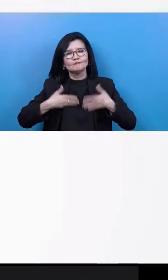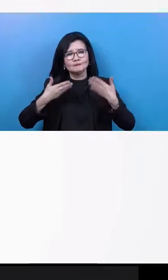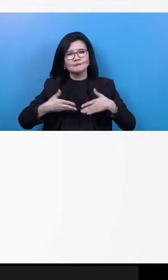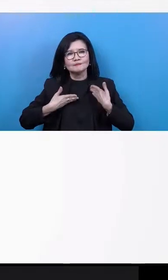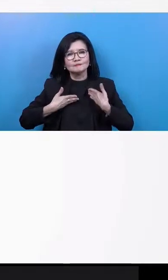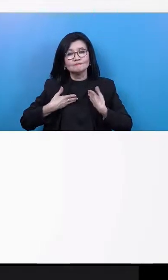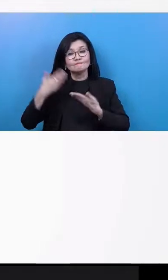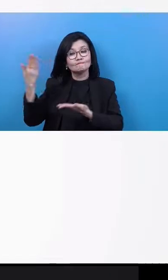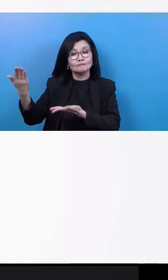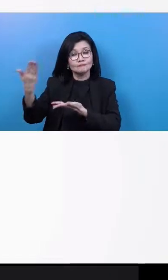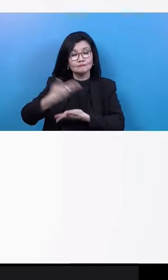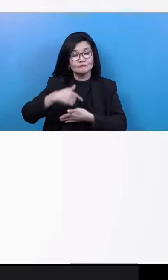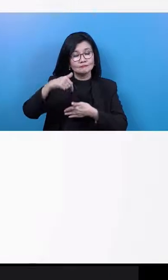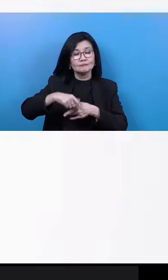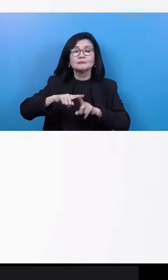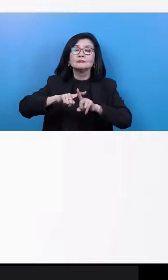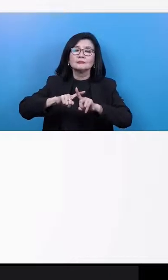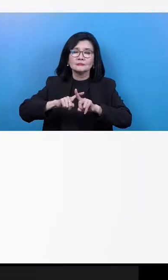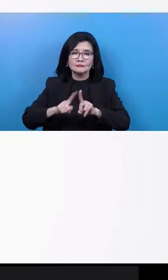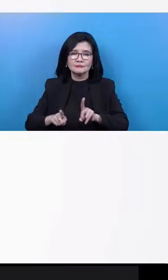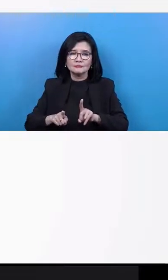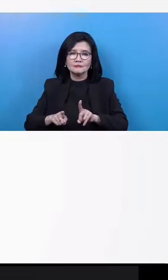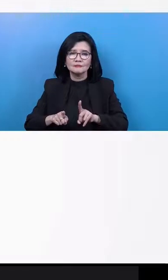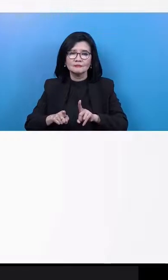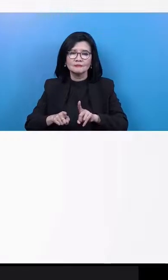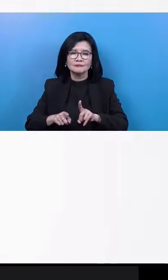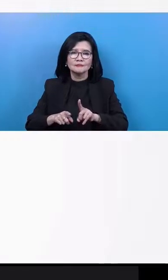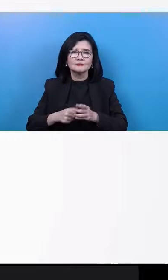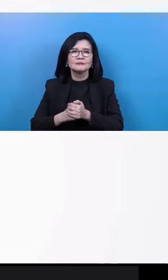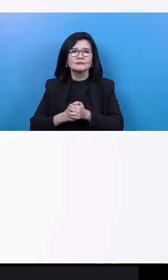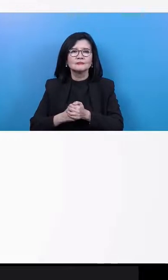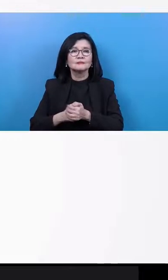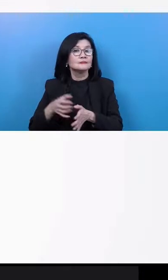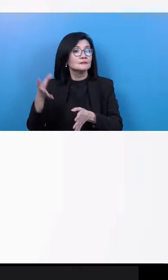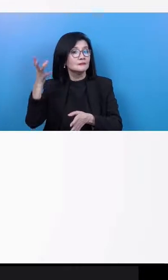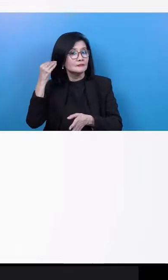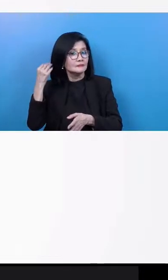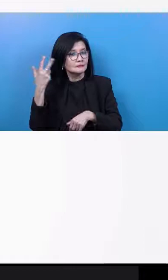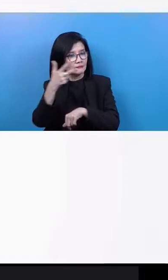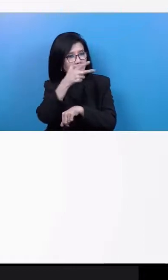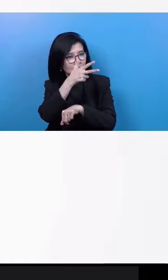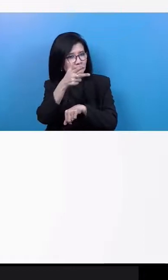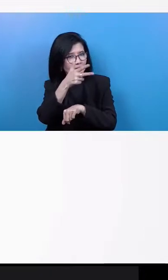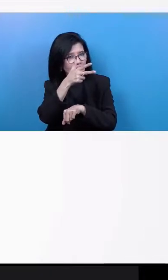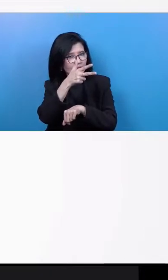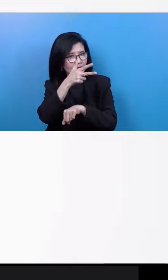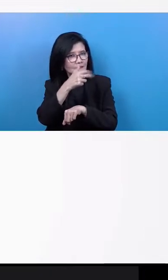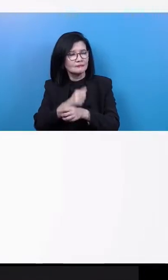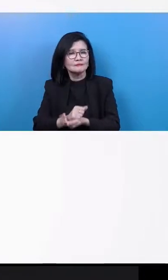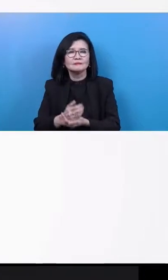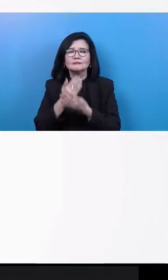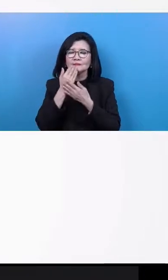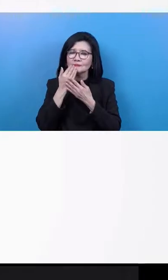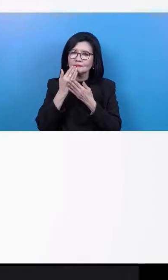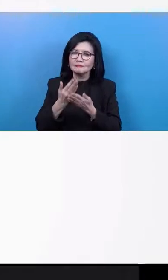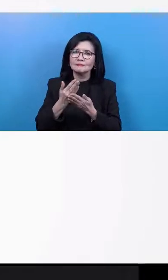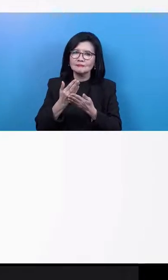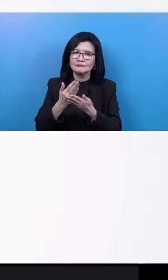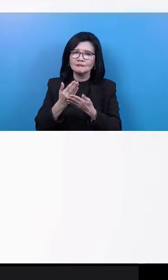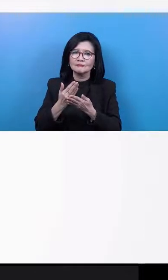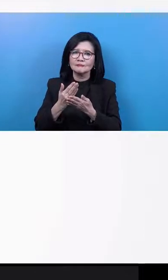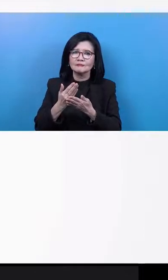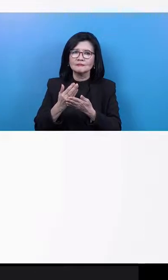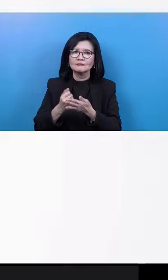will also be listening to his video. Very grateful to his office also to be able to do this very quickly and send it to us in one